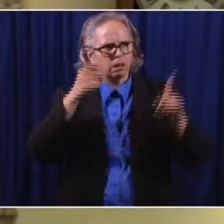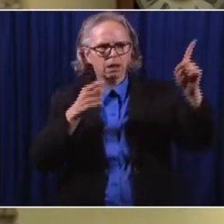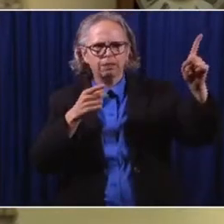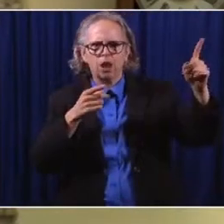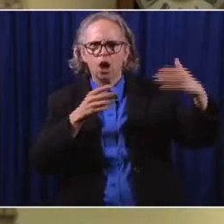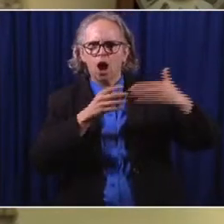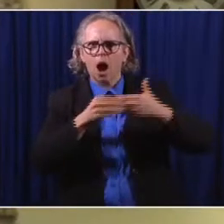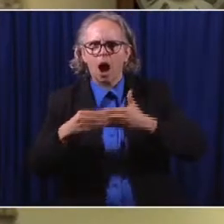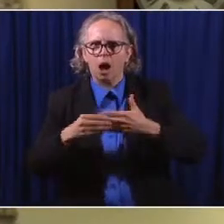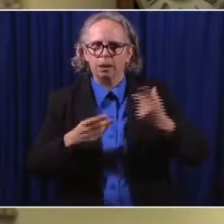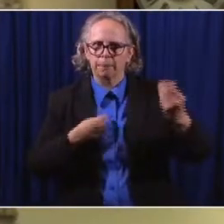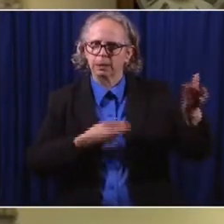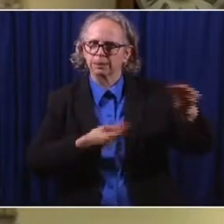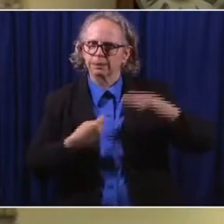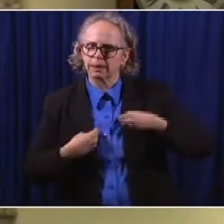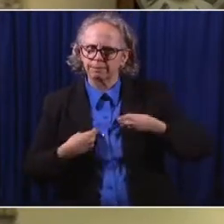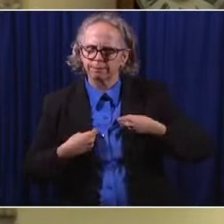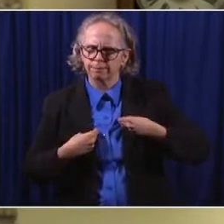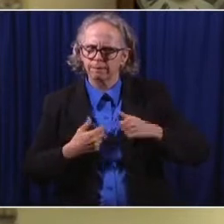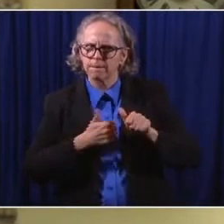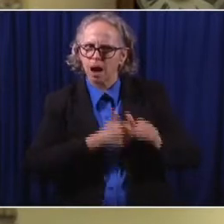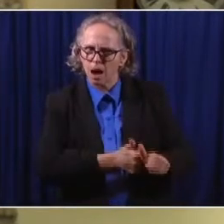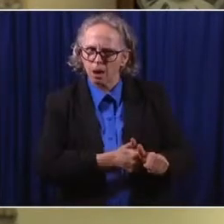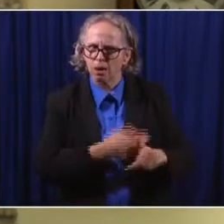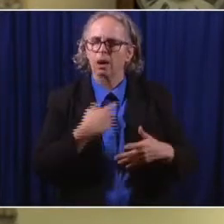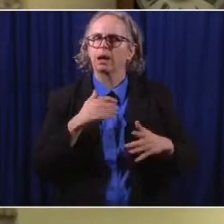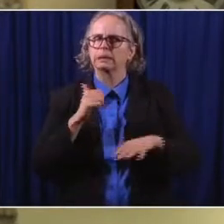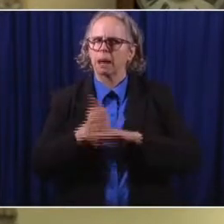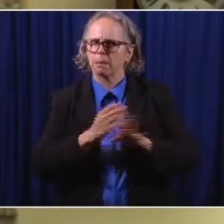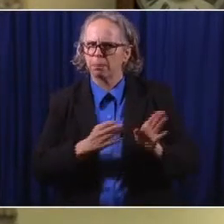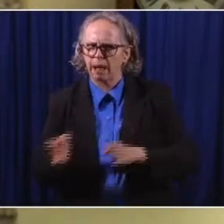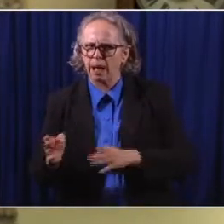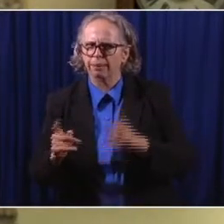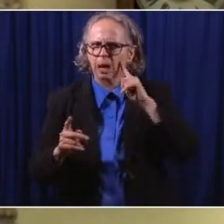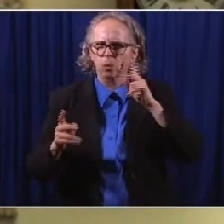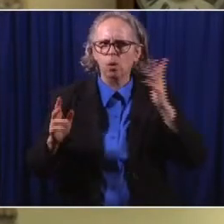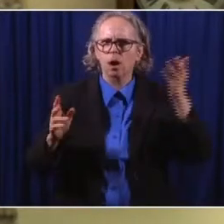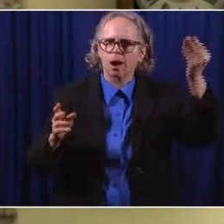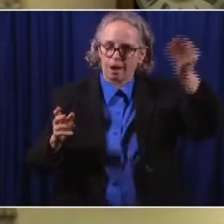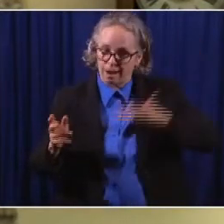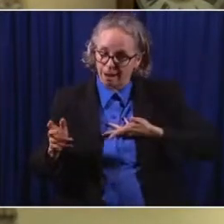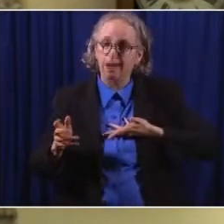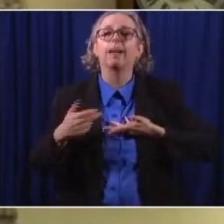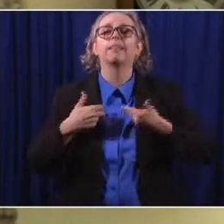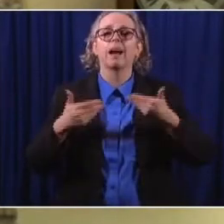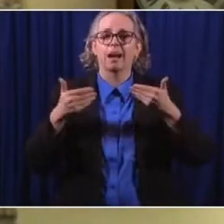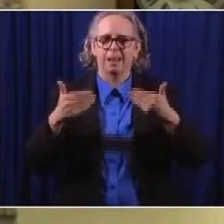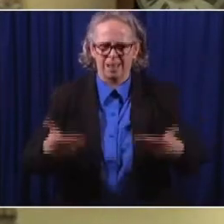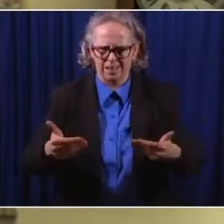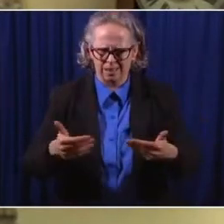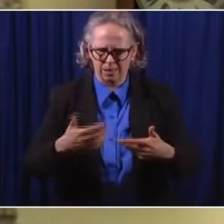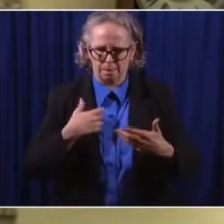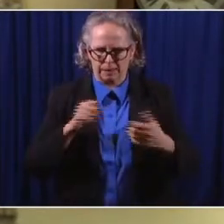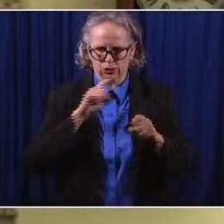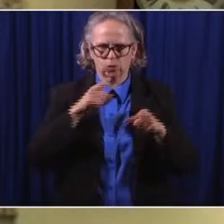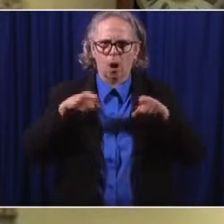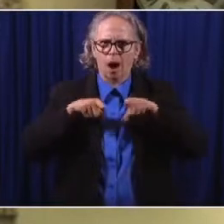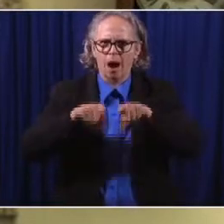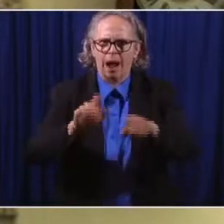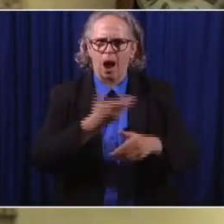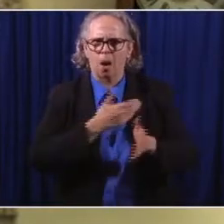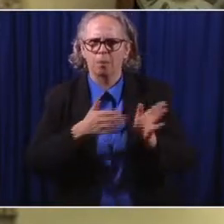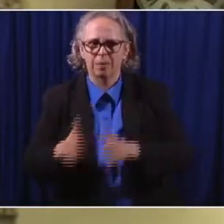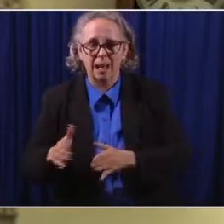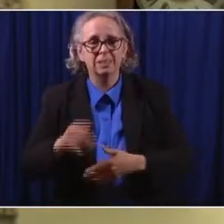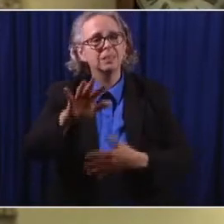to move ahead and have our plan, in place. As far as priorities, again, we're going to see what the guidance comes down